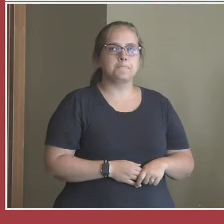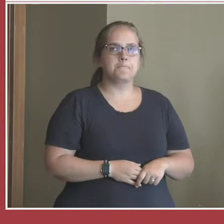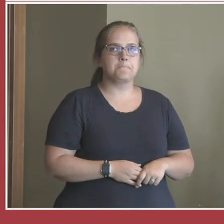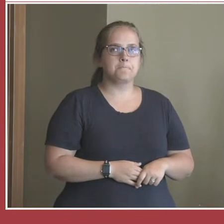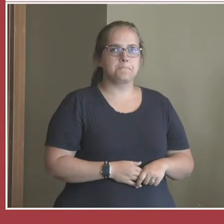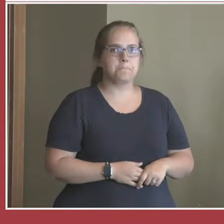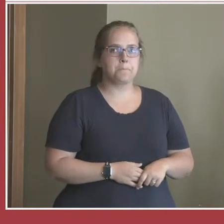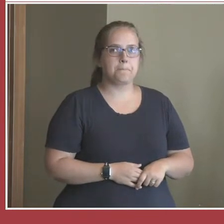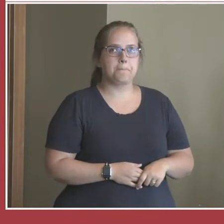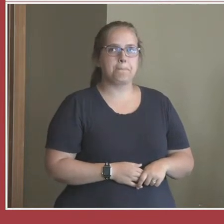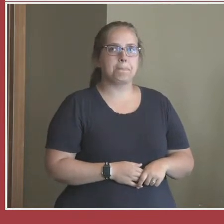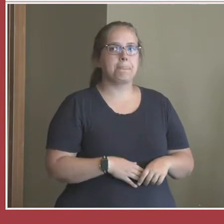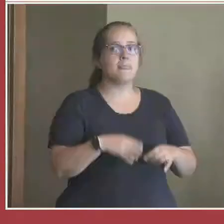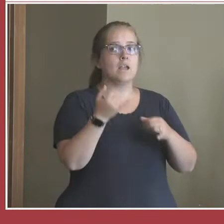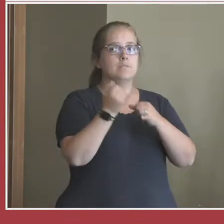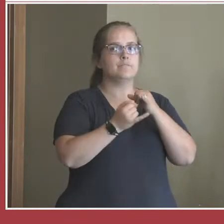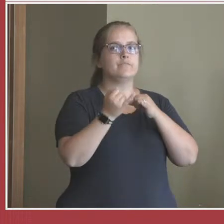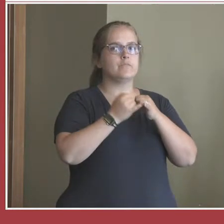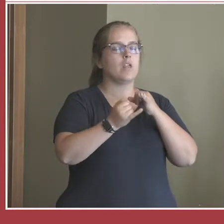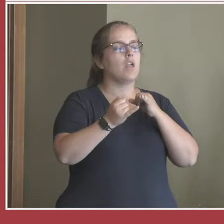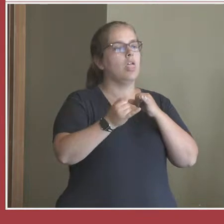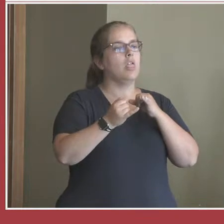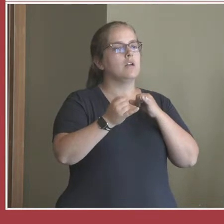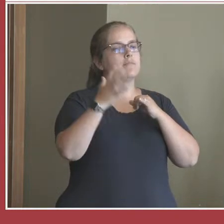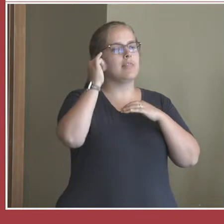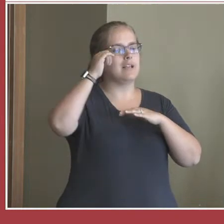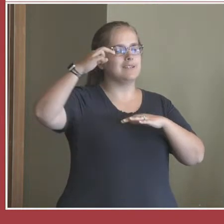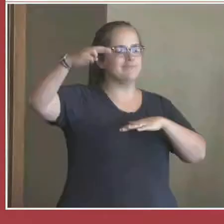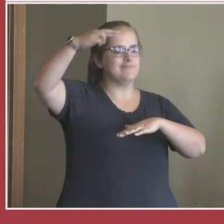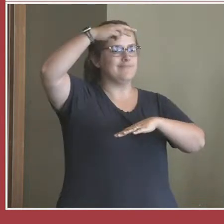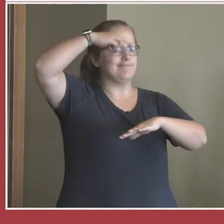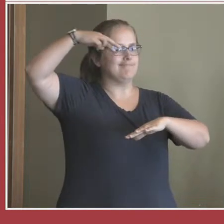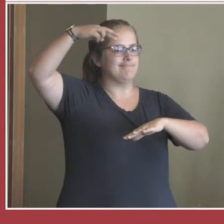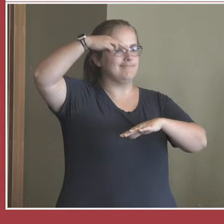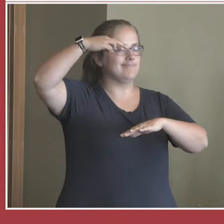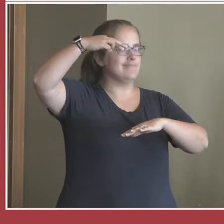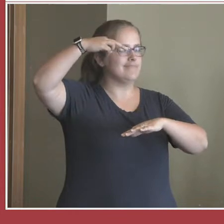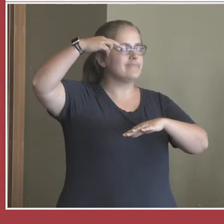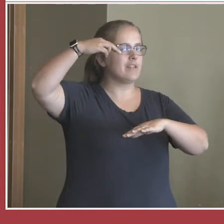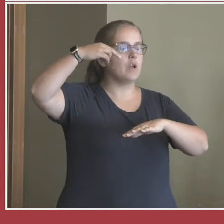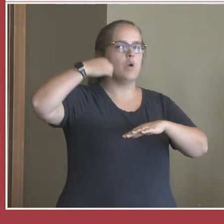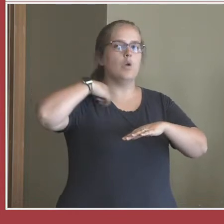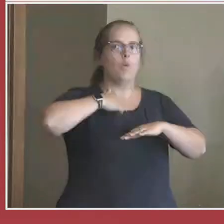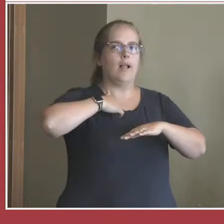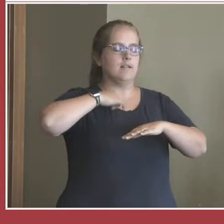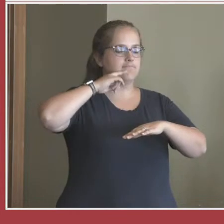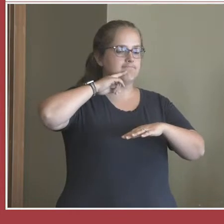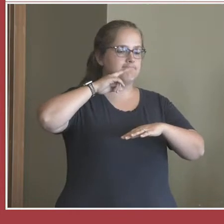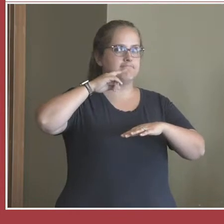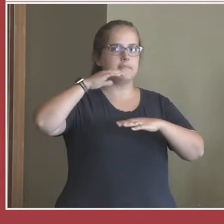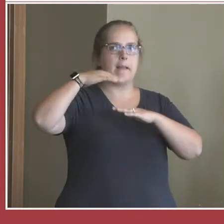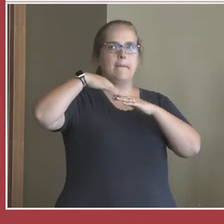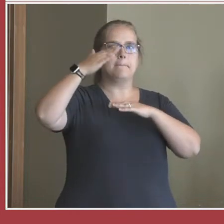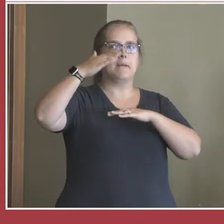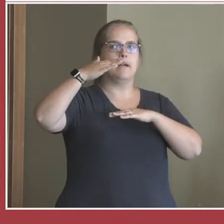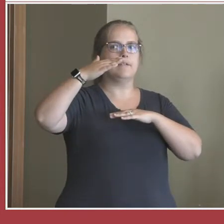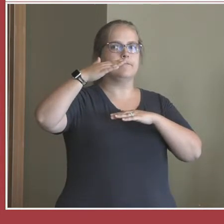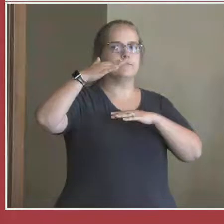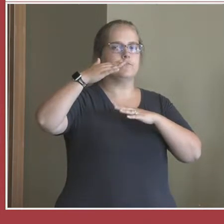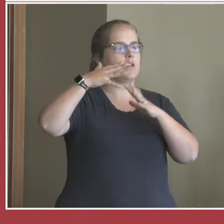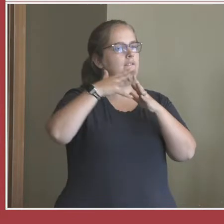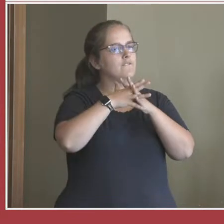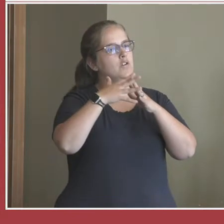Lastly, this is an aerial view, so we are floating above the football feet at